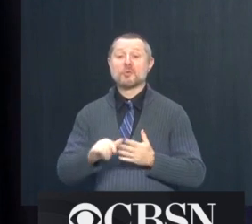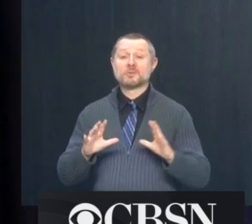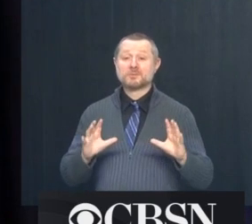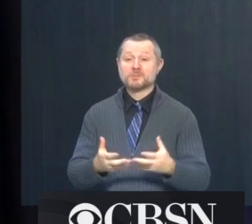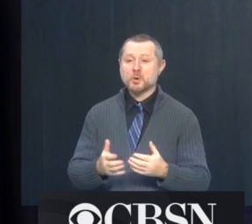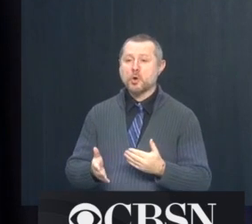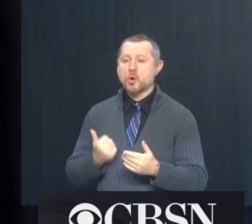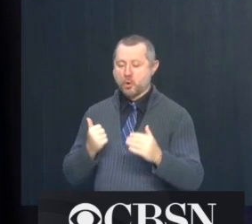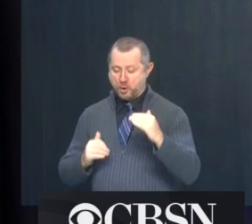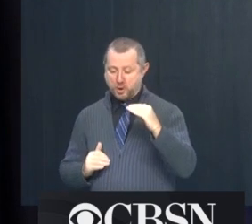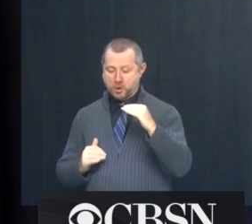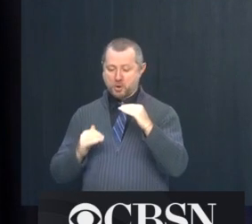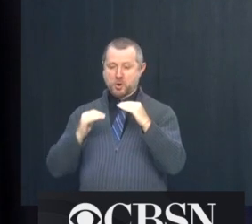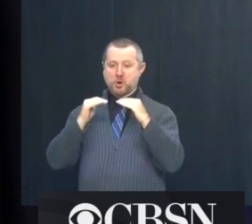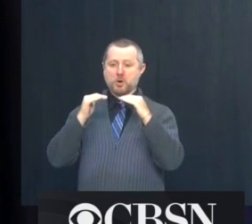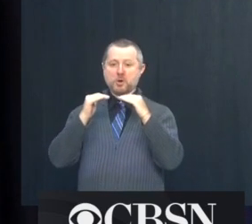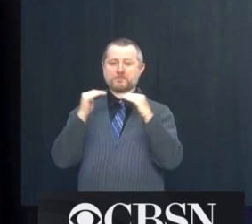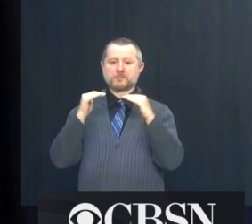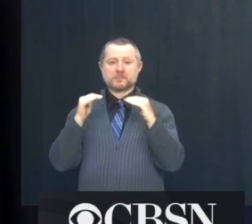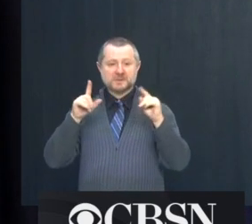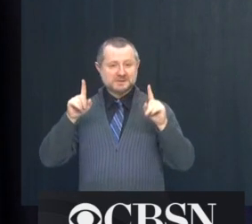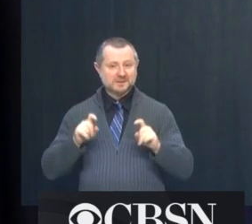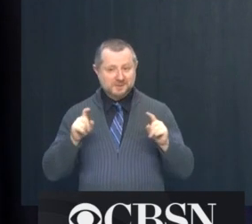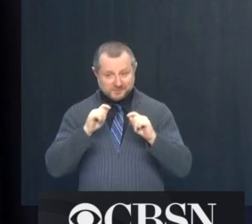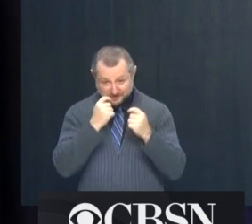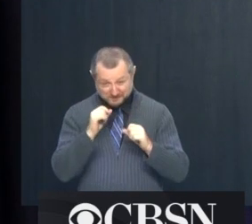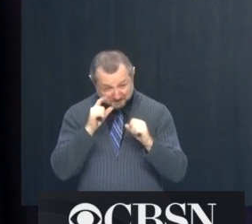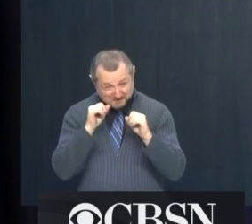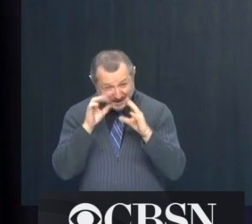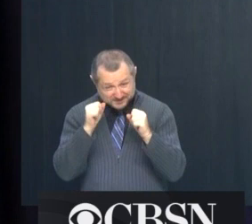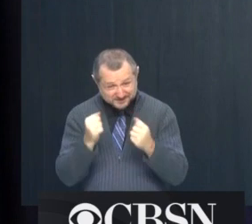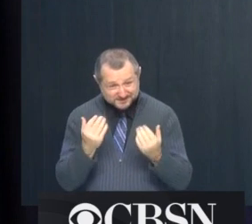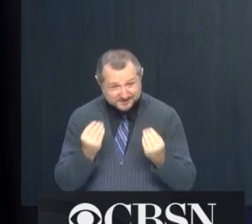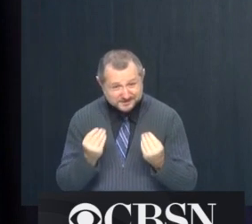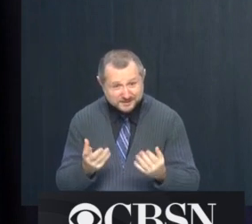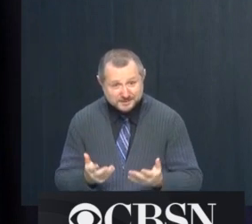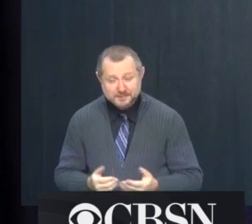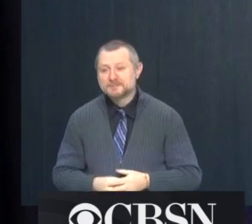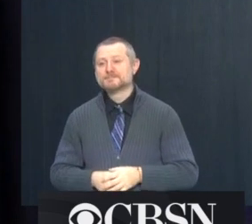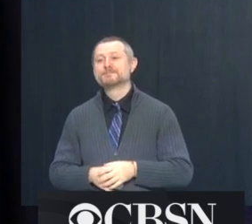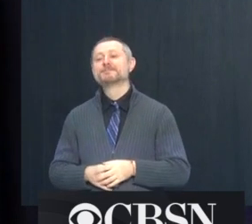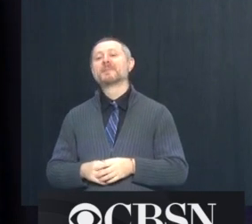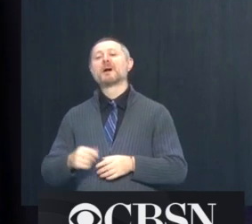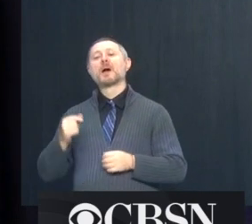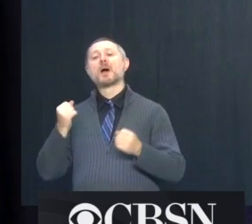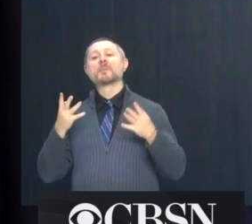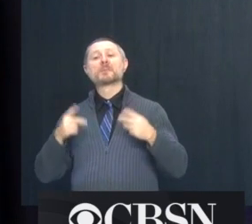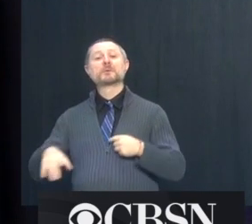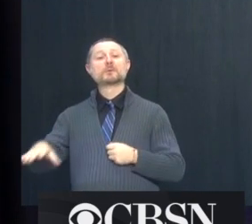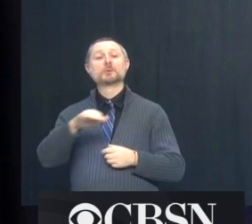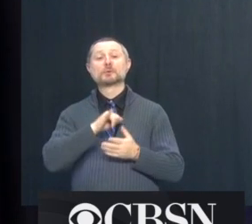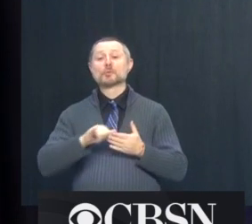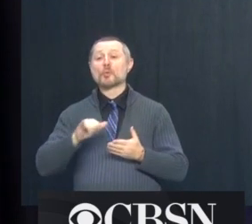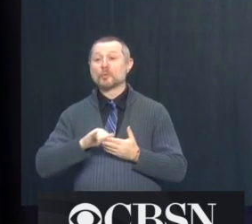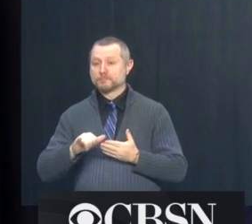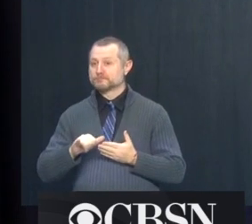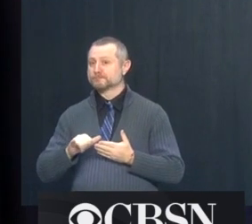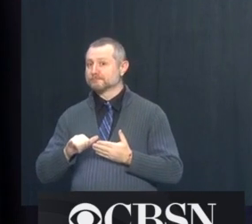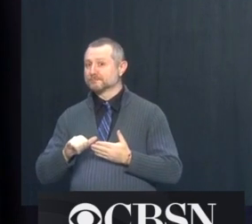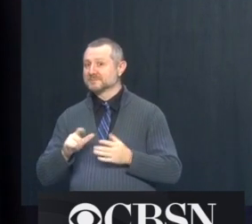of New York. Is that amazing? We've almost done as many tests as we have people in the state of New